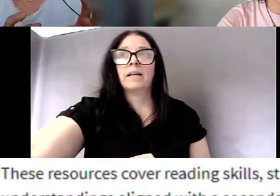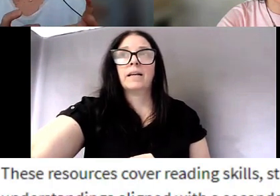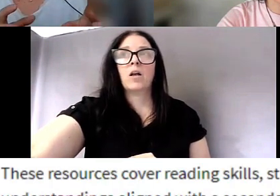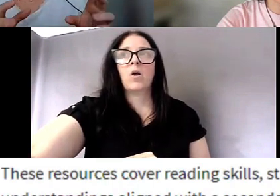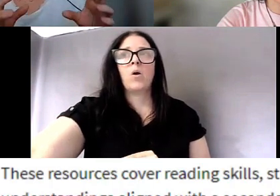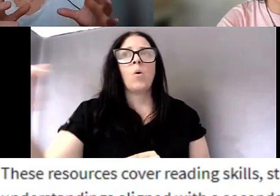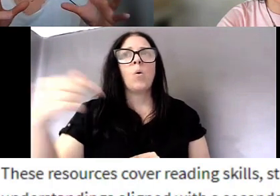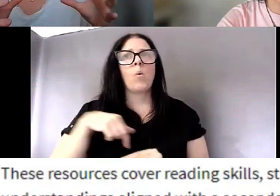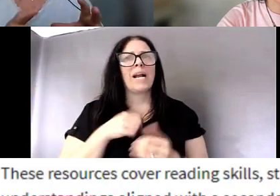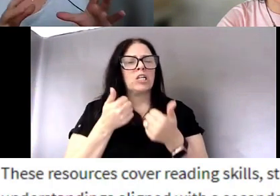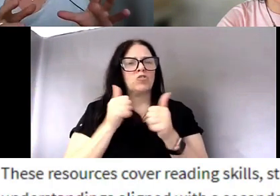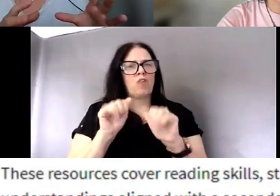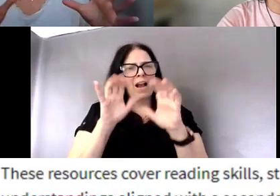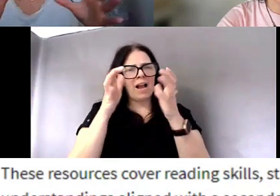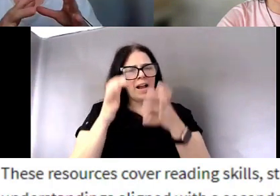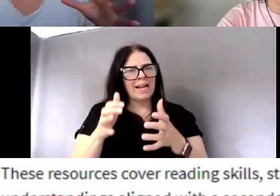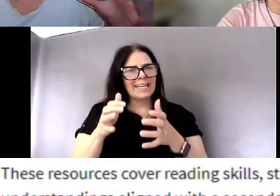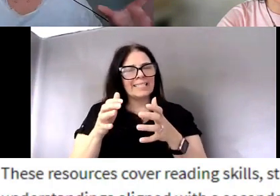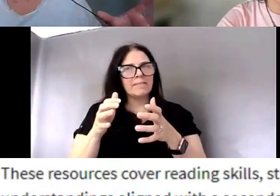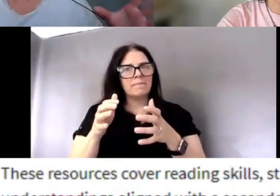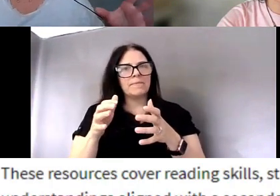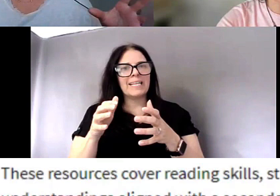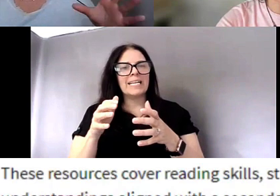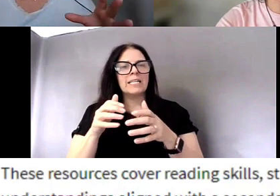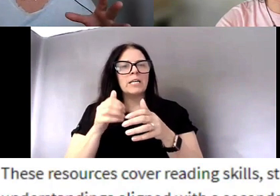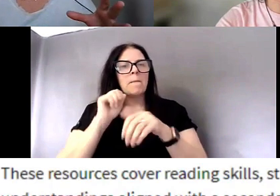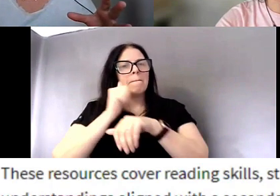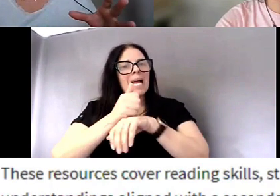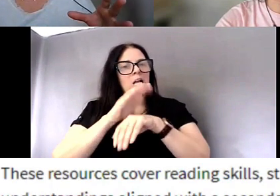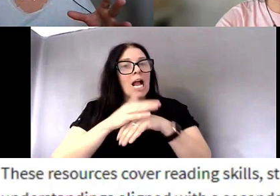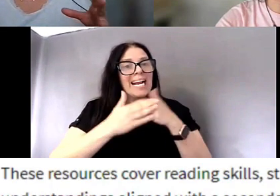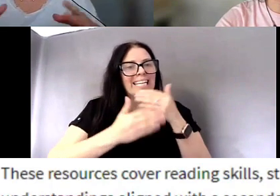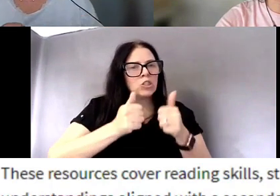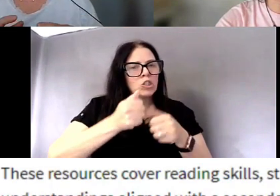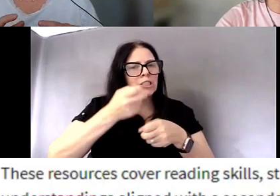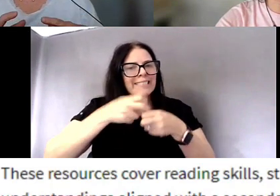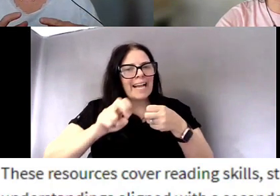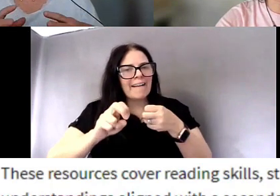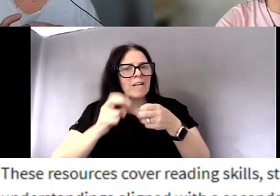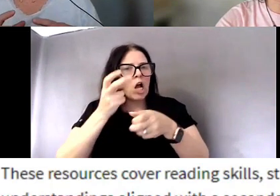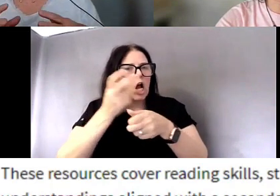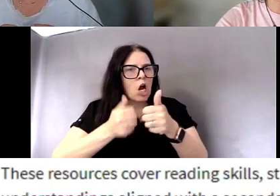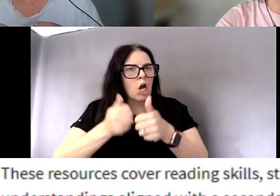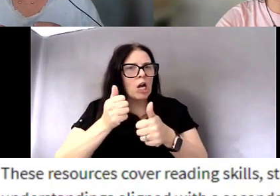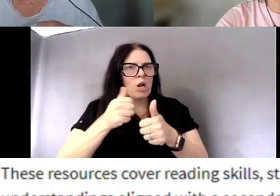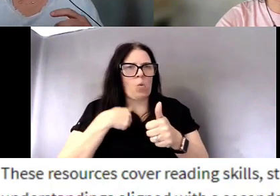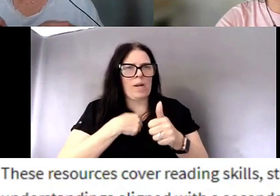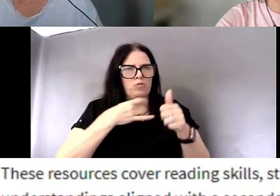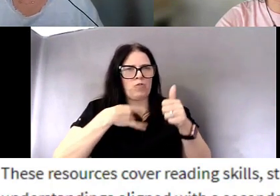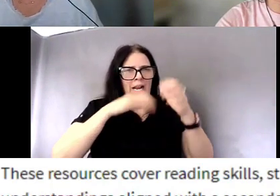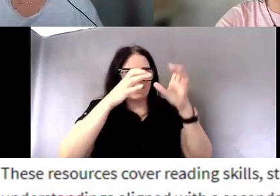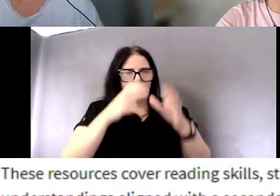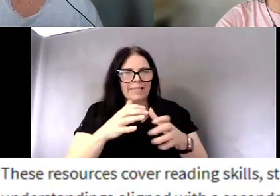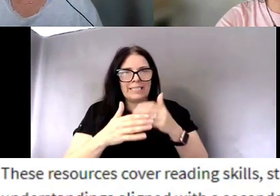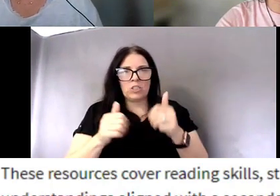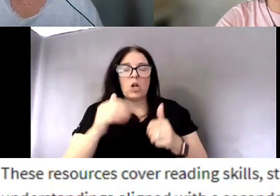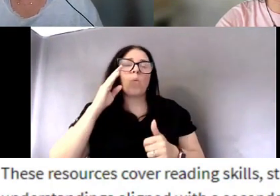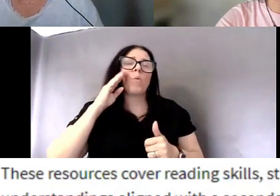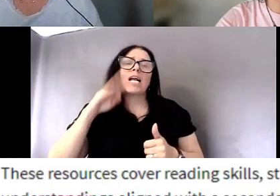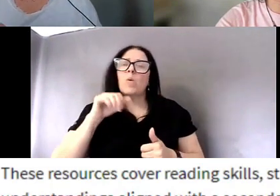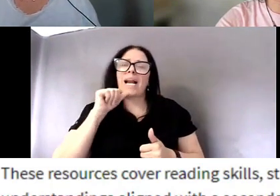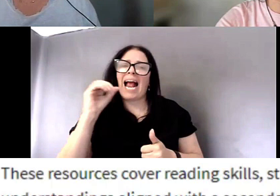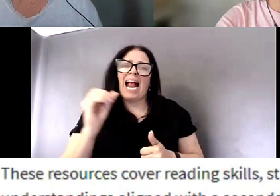group them in a difficulty level. And we know These are not what Ontario uses,